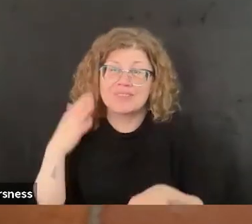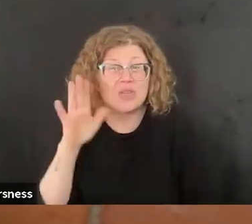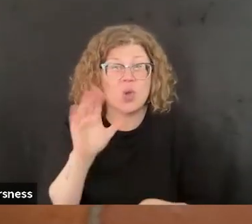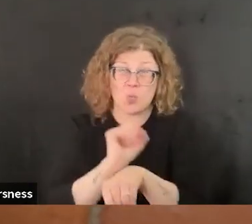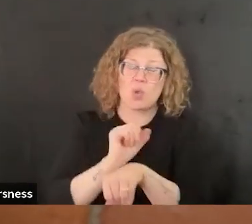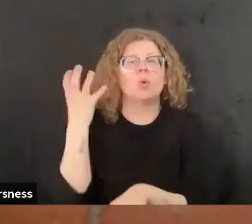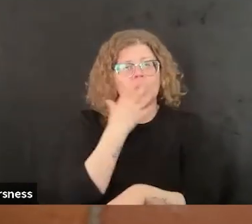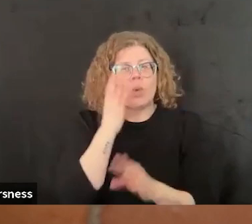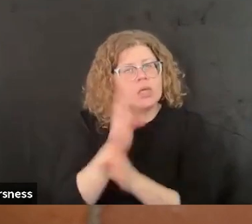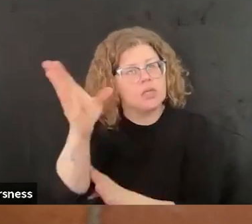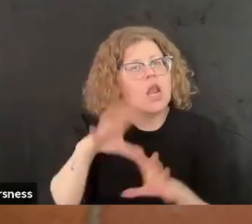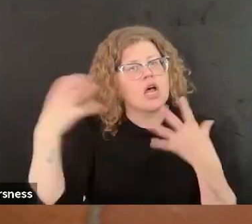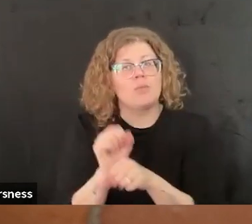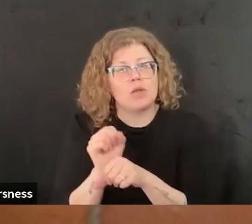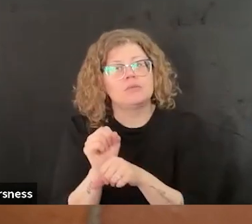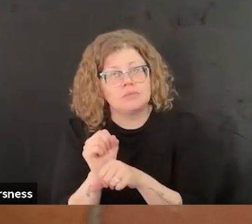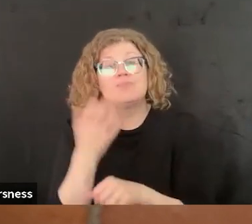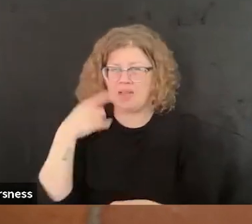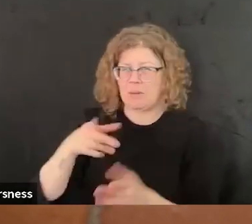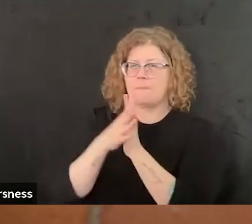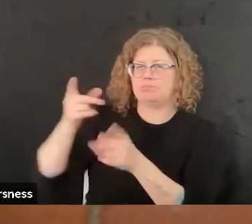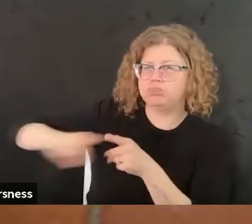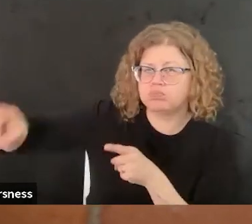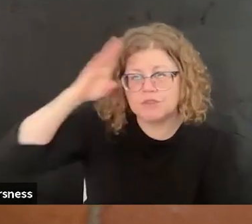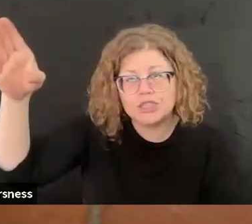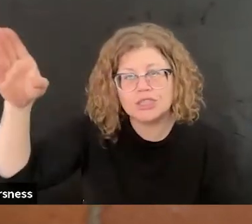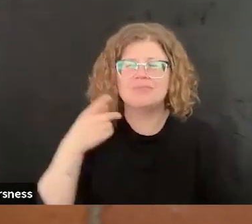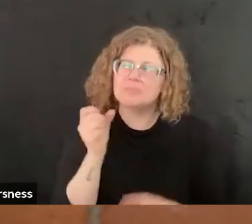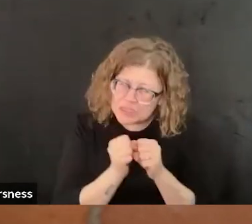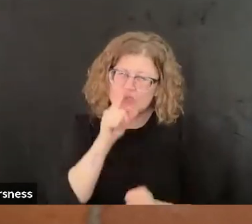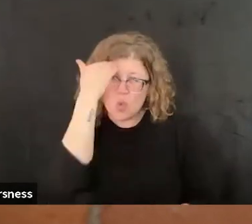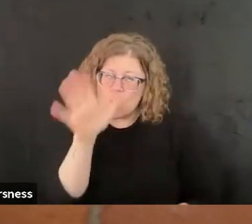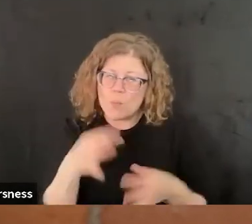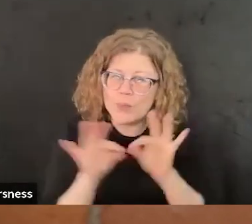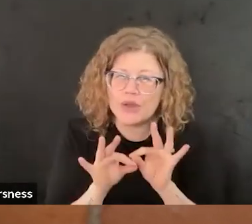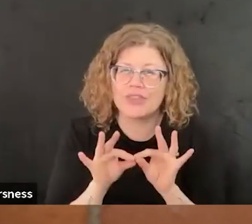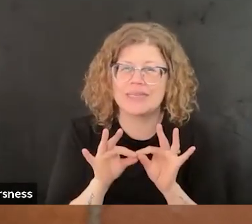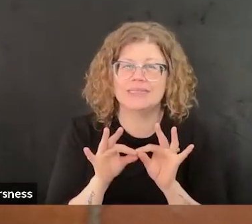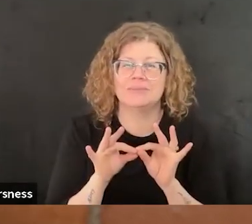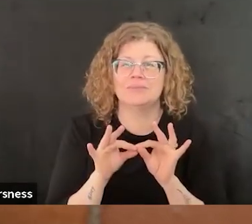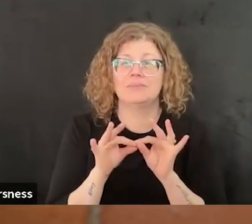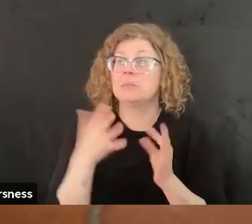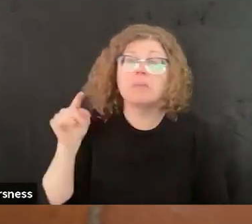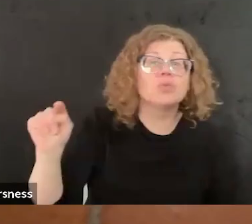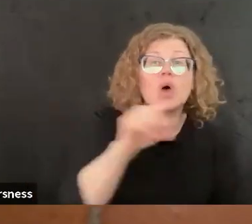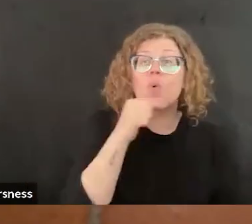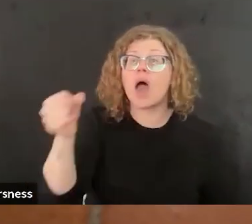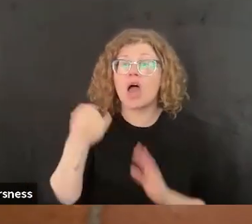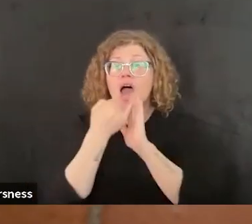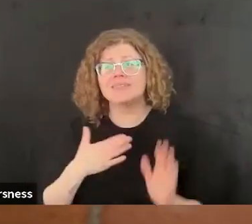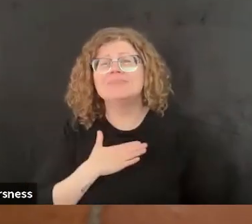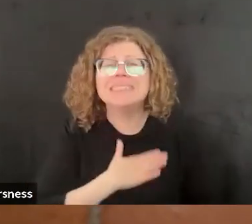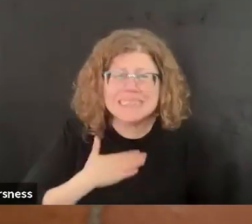that this is a career choice and that it requires you being paid for what you do. Know your worth, include it. And to any of you who are